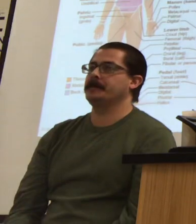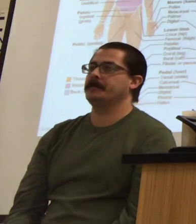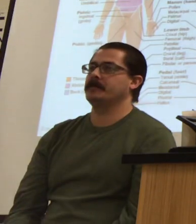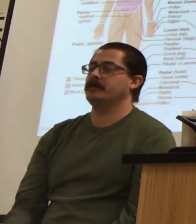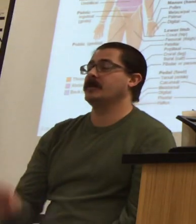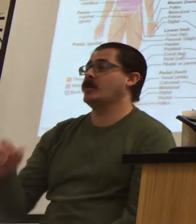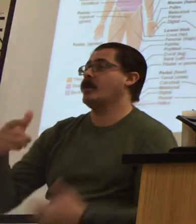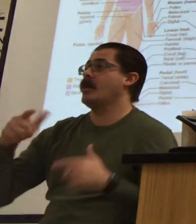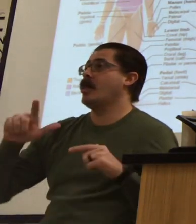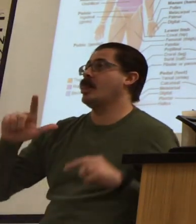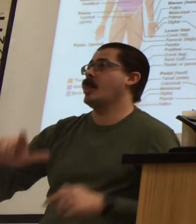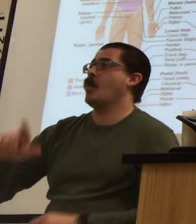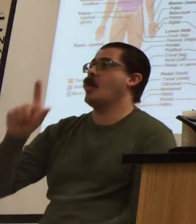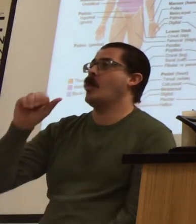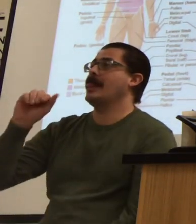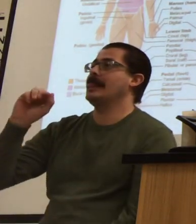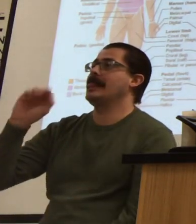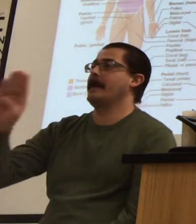lower limb.